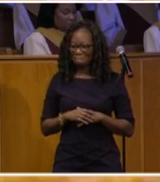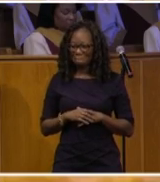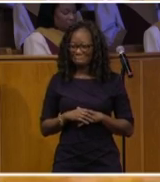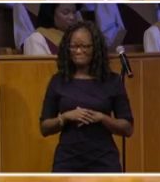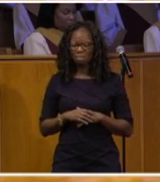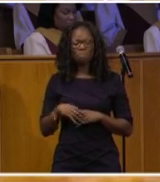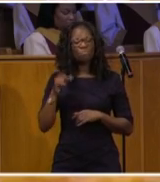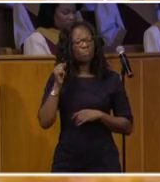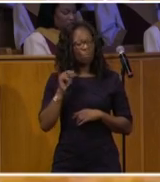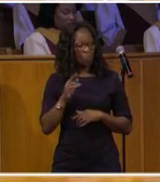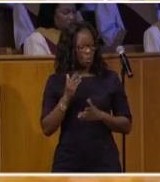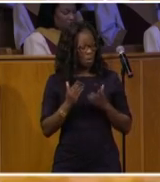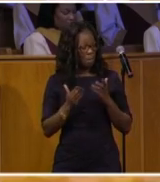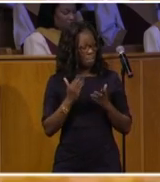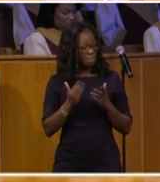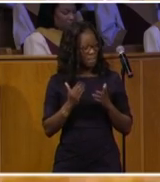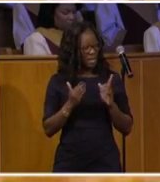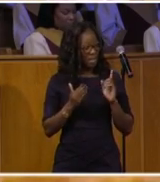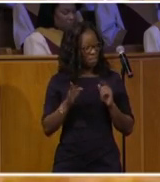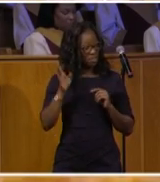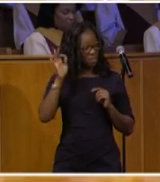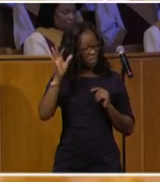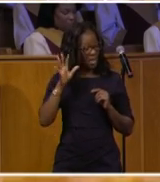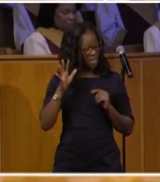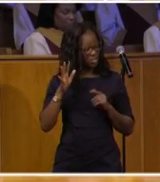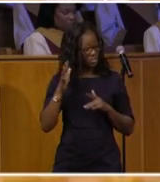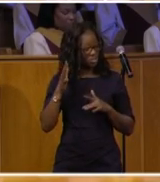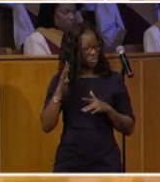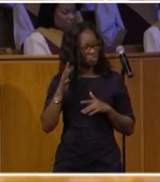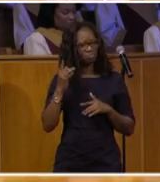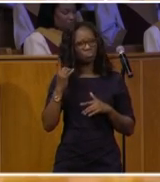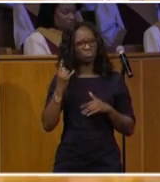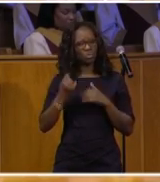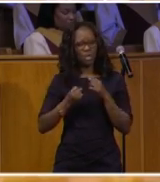Oh, Ardelia Hunter, who passed a year or so ago,